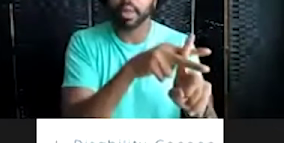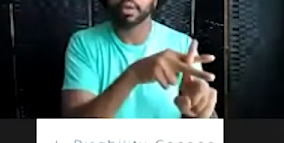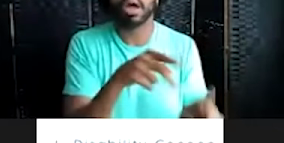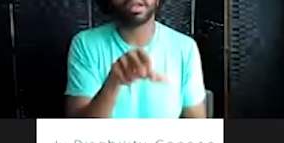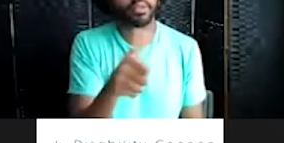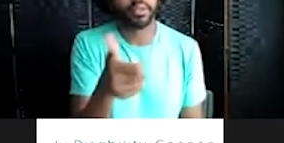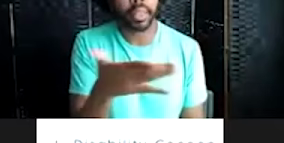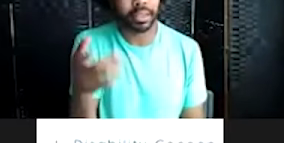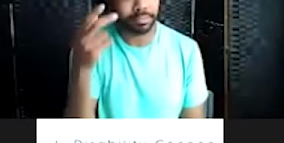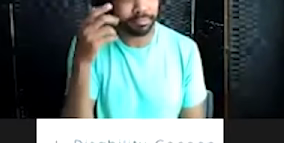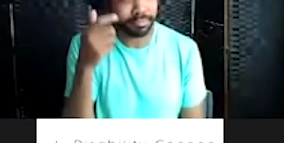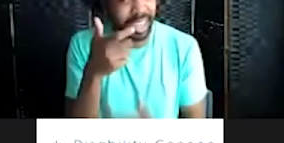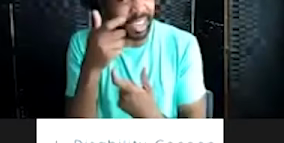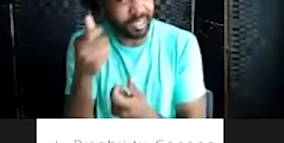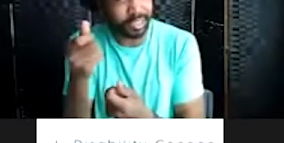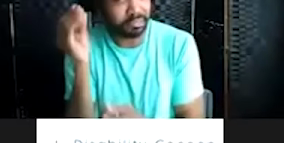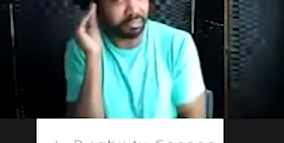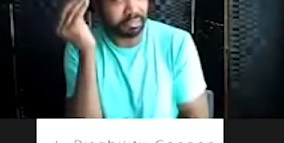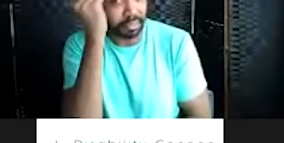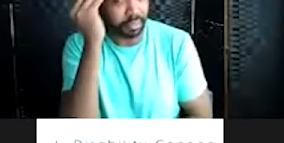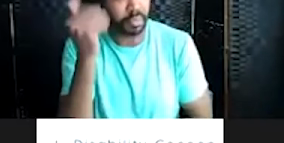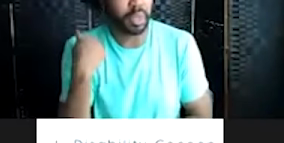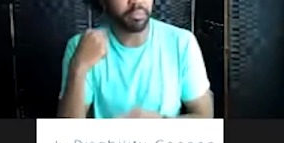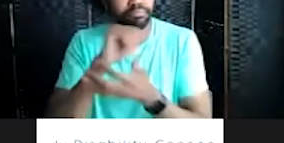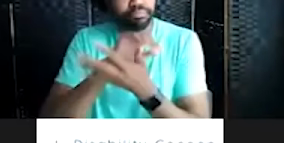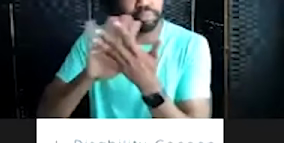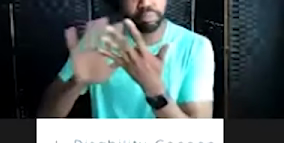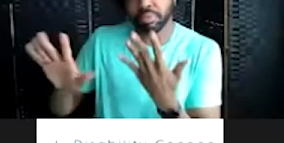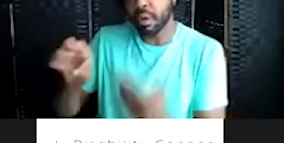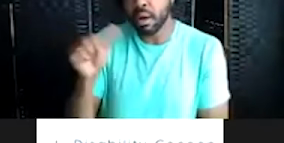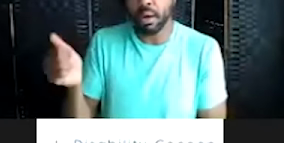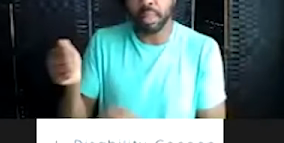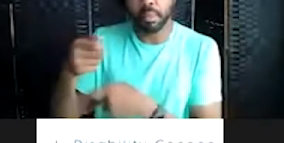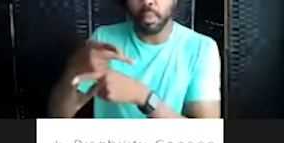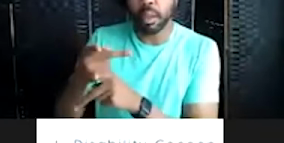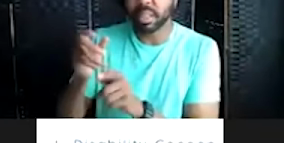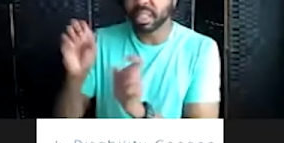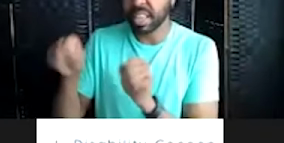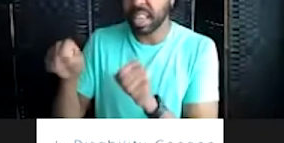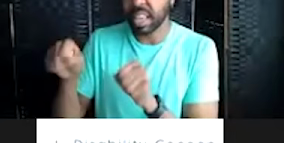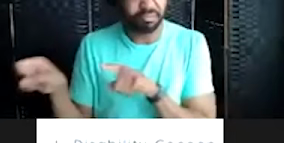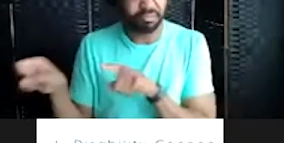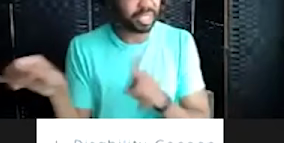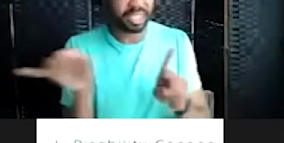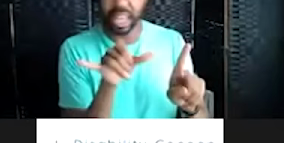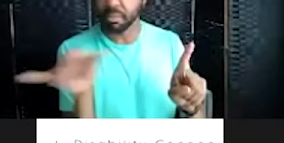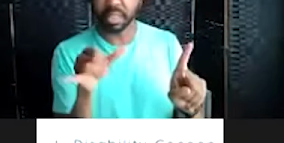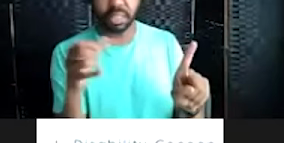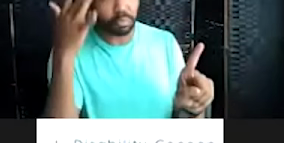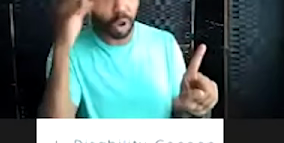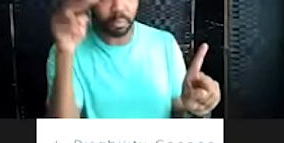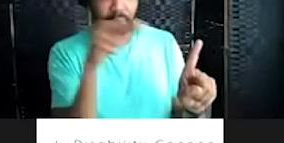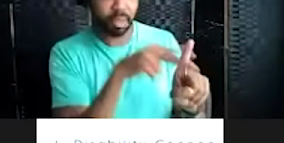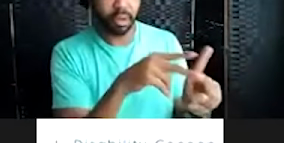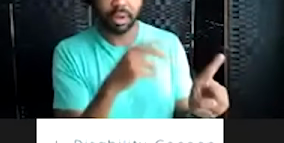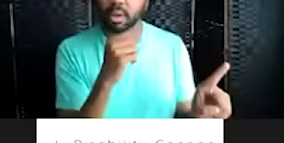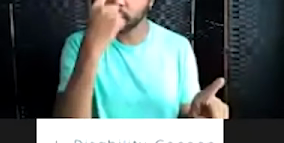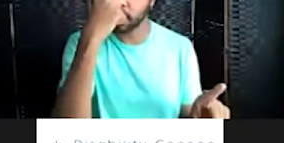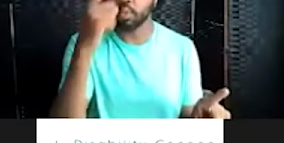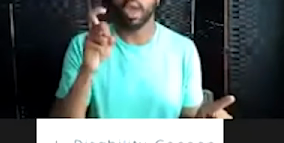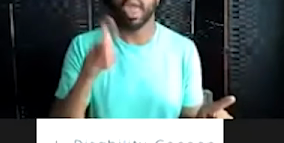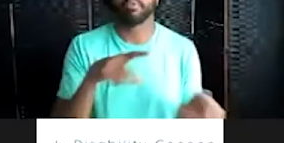there's a number of other products on the market that can do the same type of thing. So by all means, don't feel like you have to be tied into